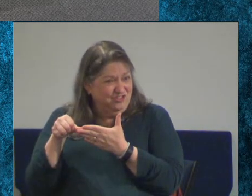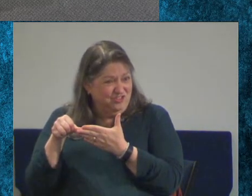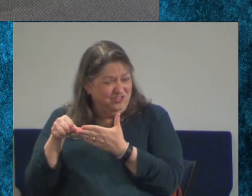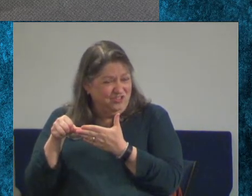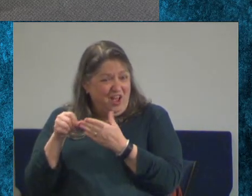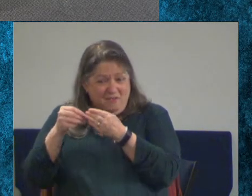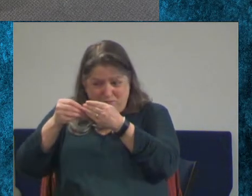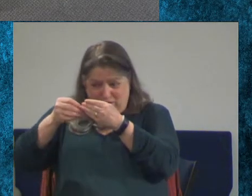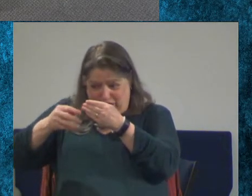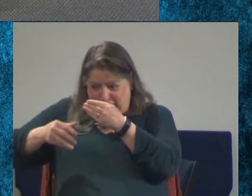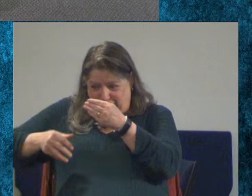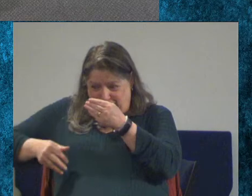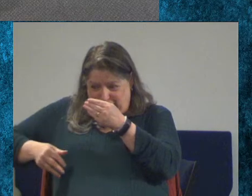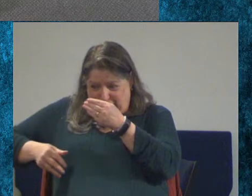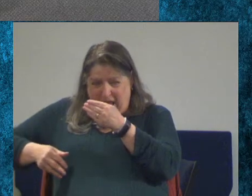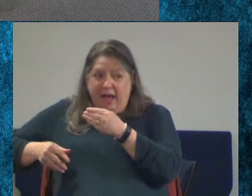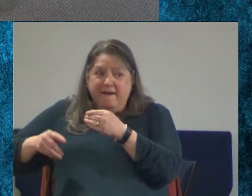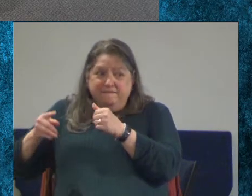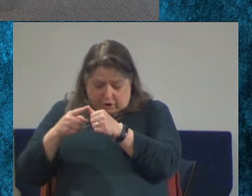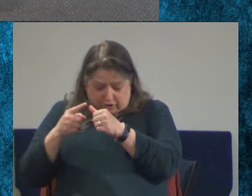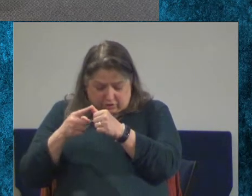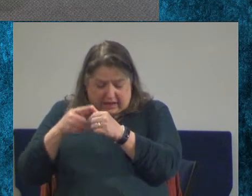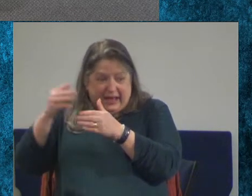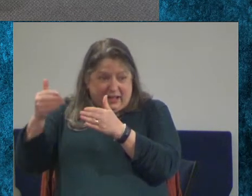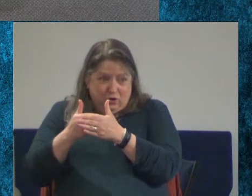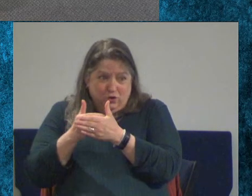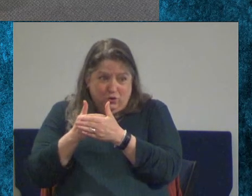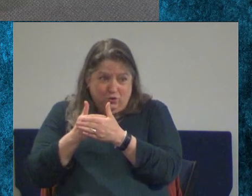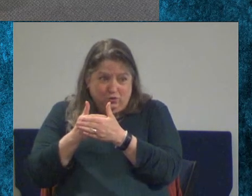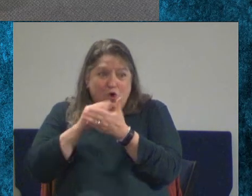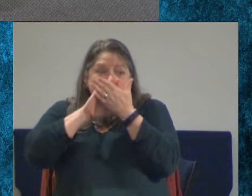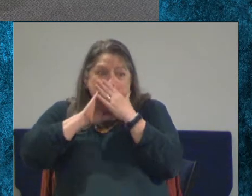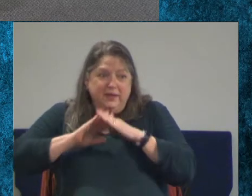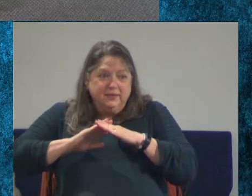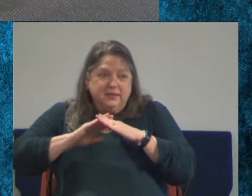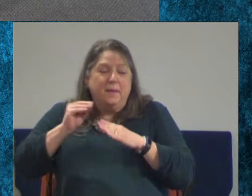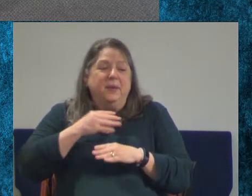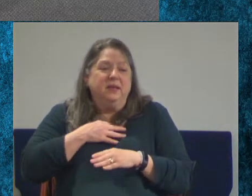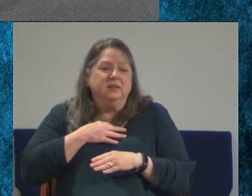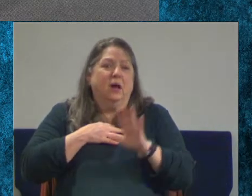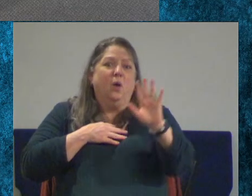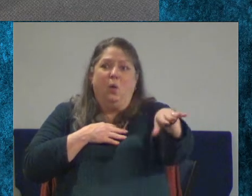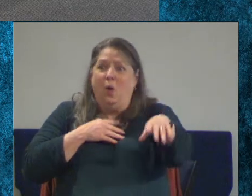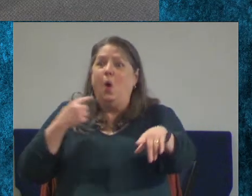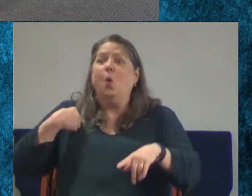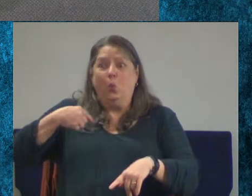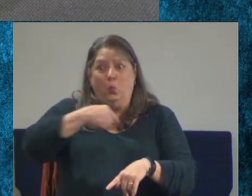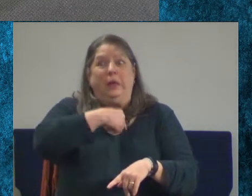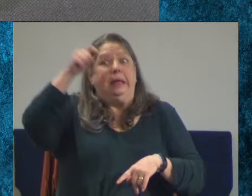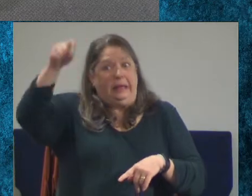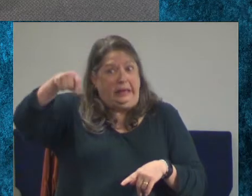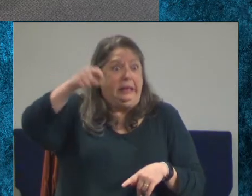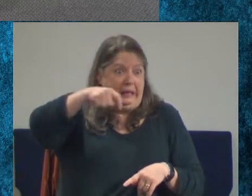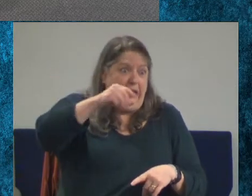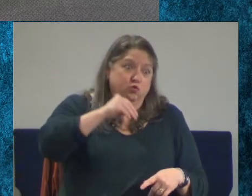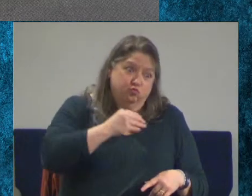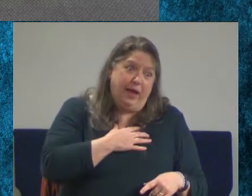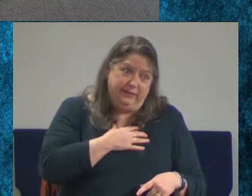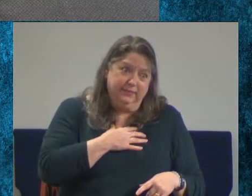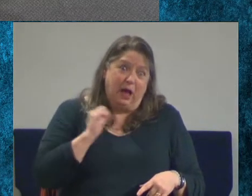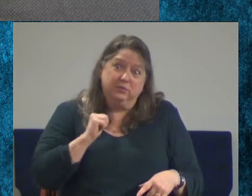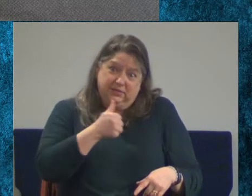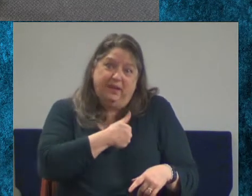letter to Philemon. By the way, we need much grace in order to deal with